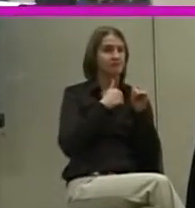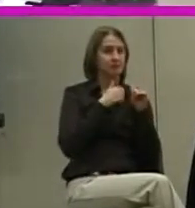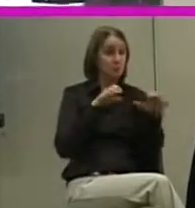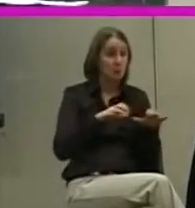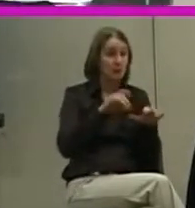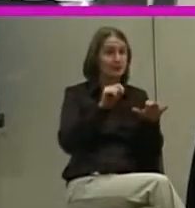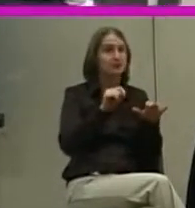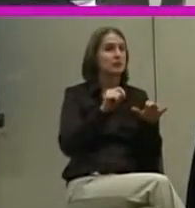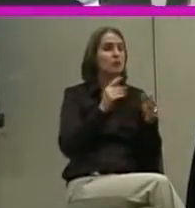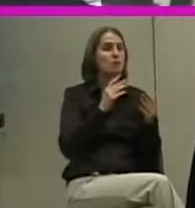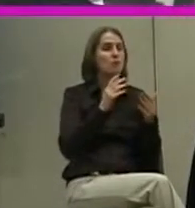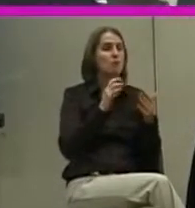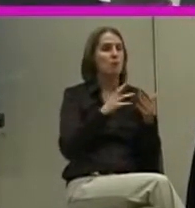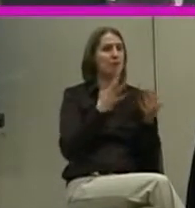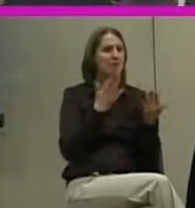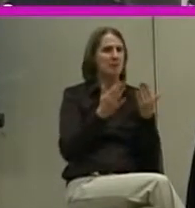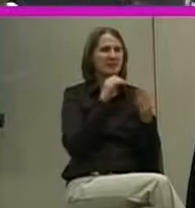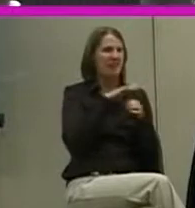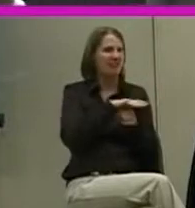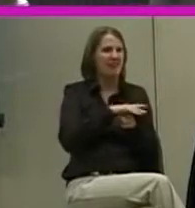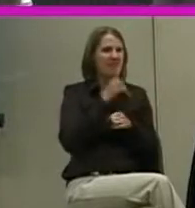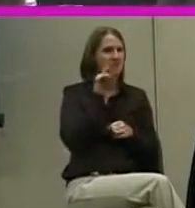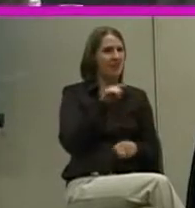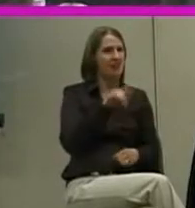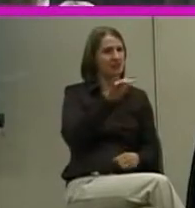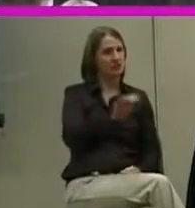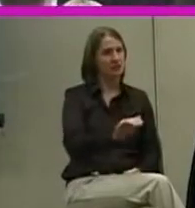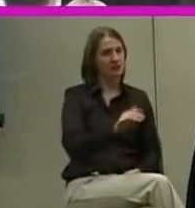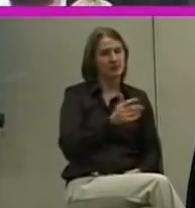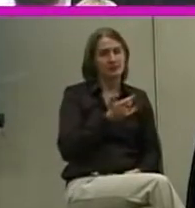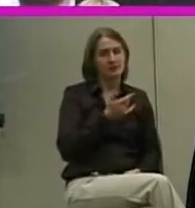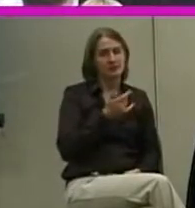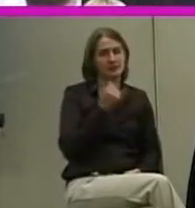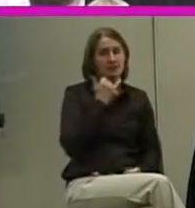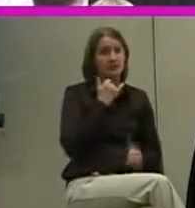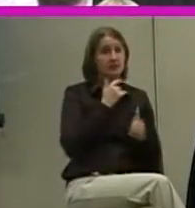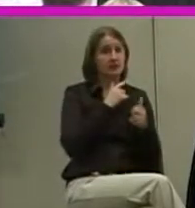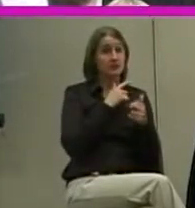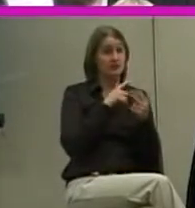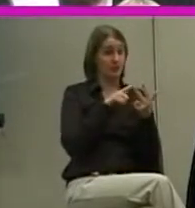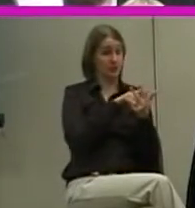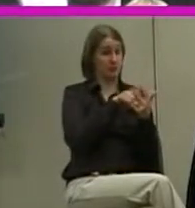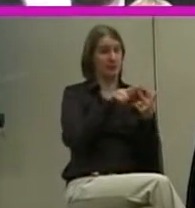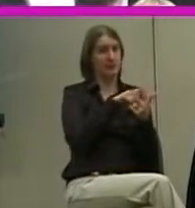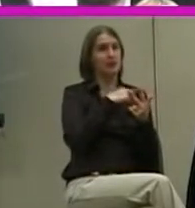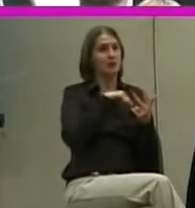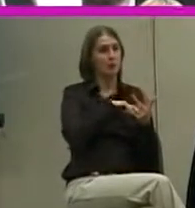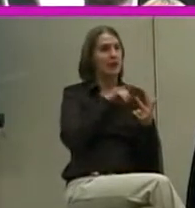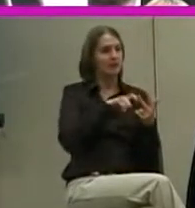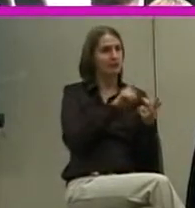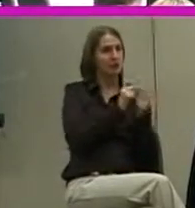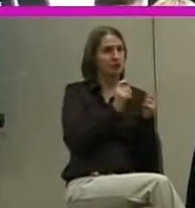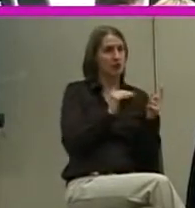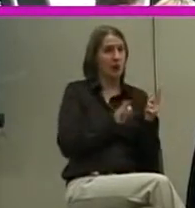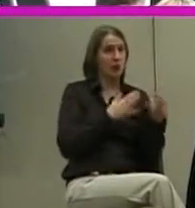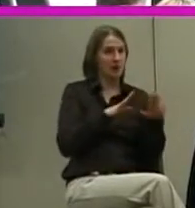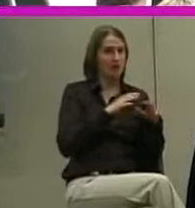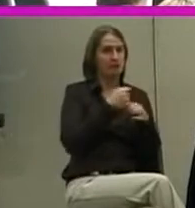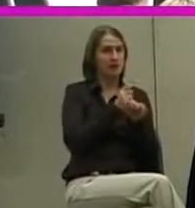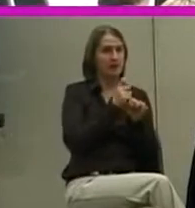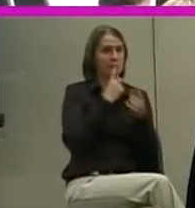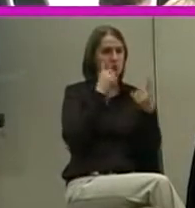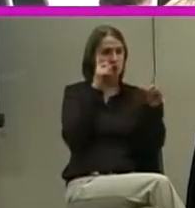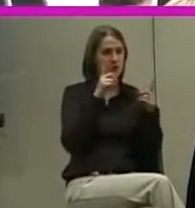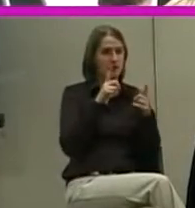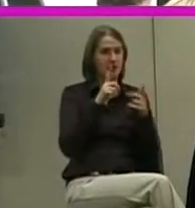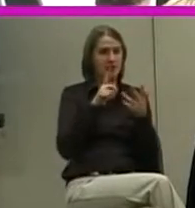Or because it just isn't enough for this kid? If it's one of the first 3, we need to make it work. If it's the last one, then we move